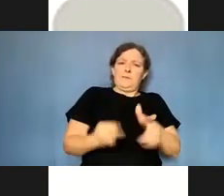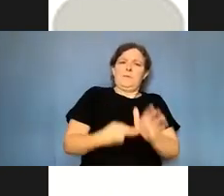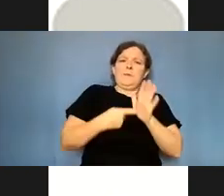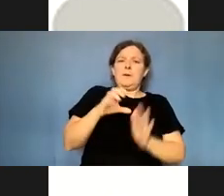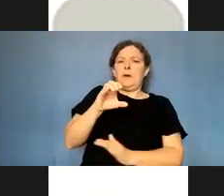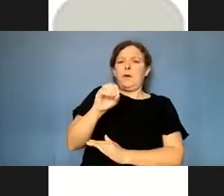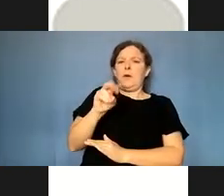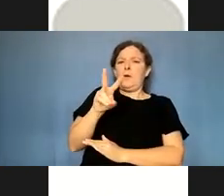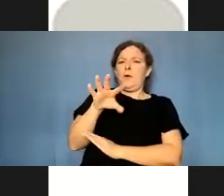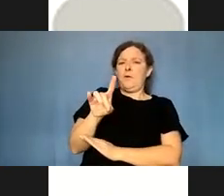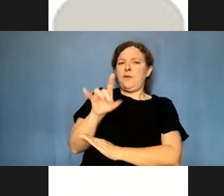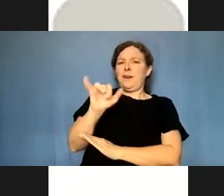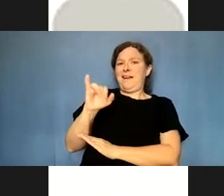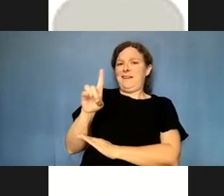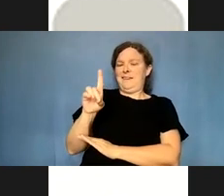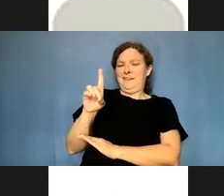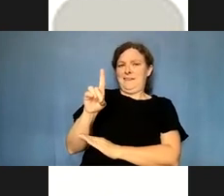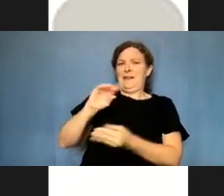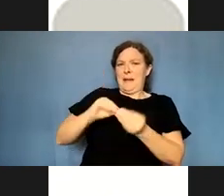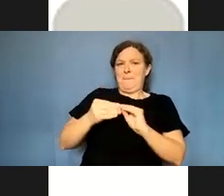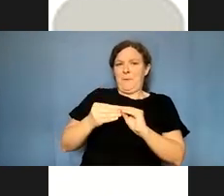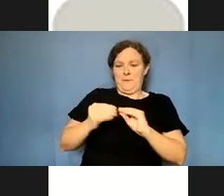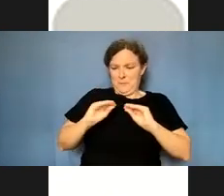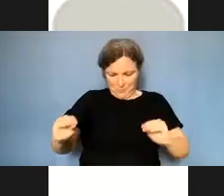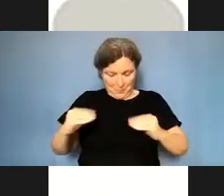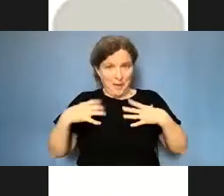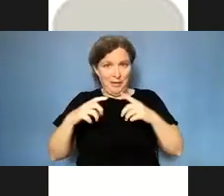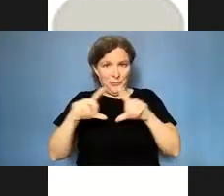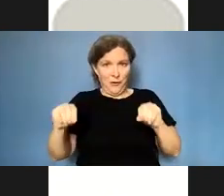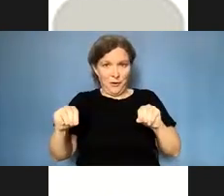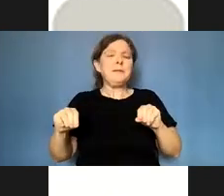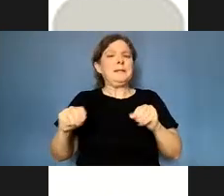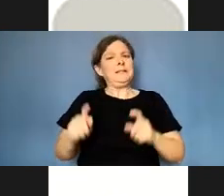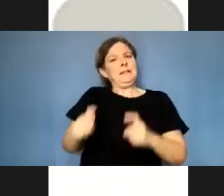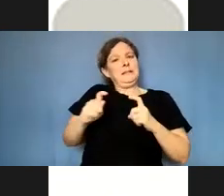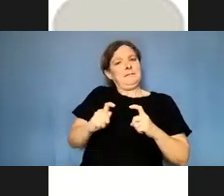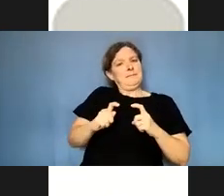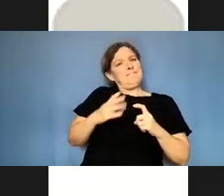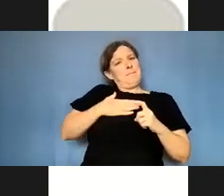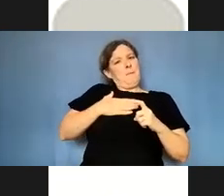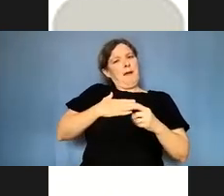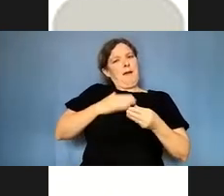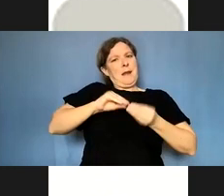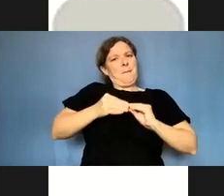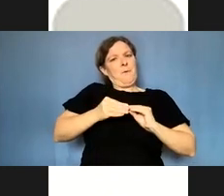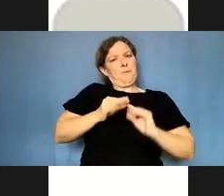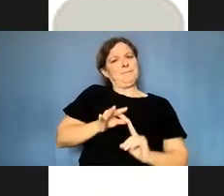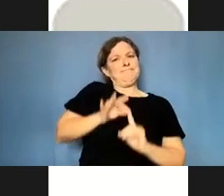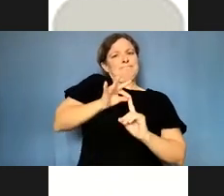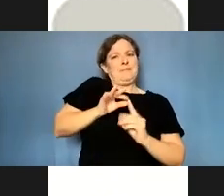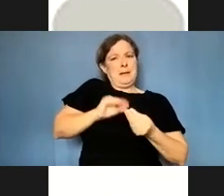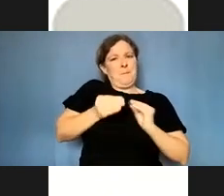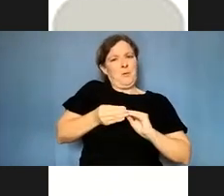number that must be issued to someone without a health card number, that it becomes a unique identifier